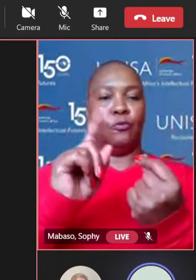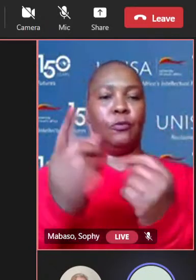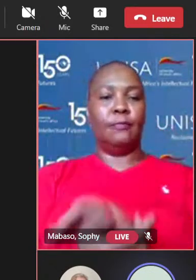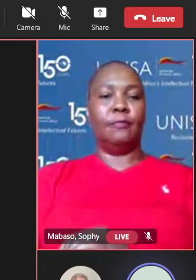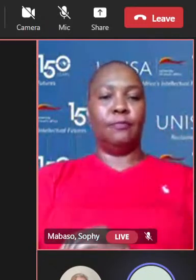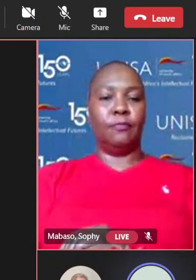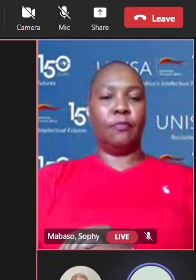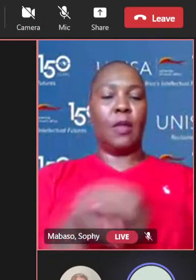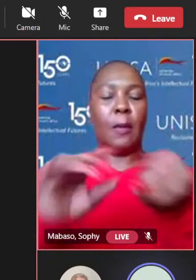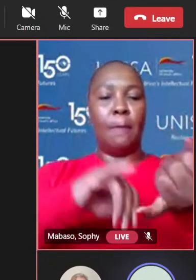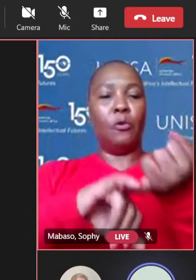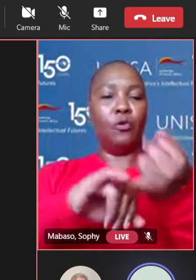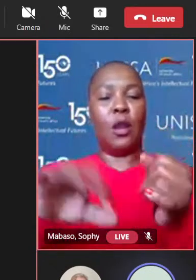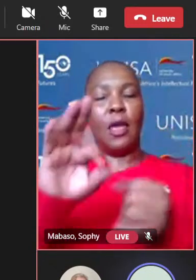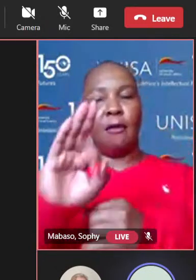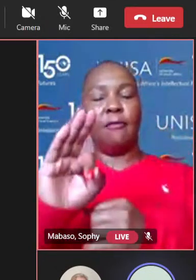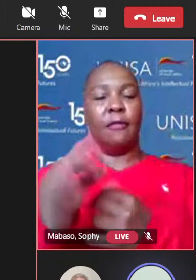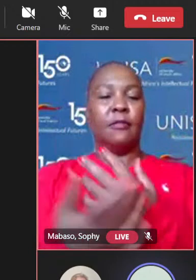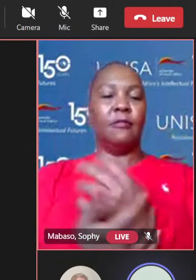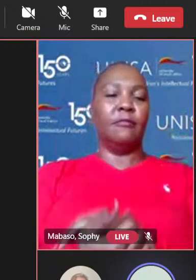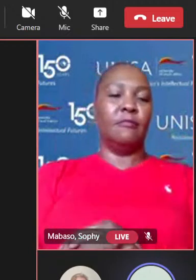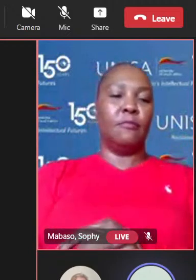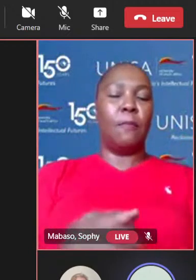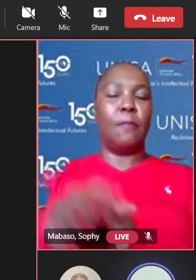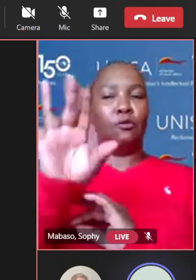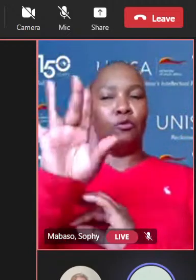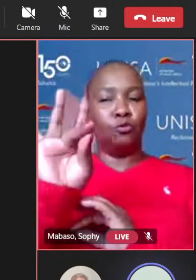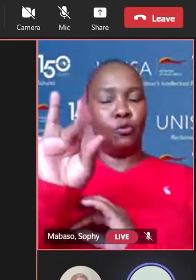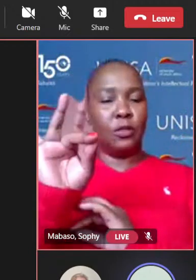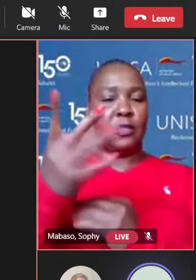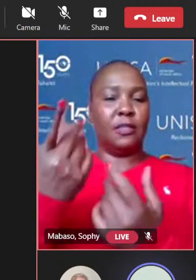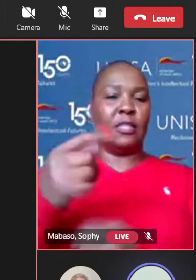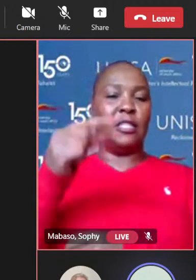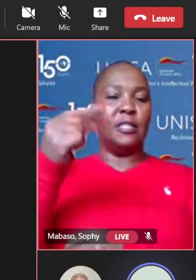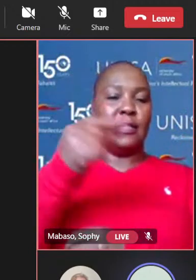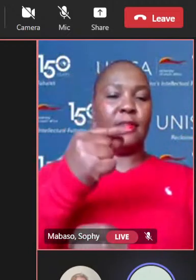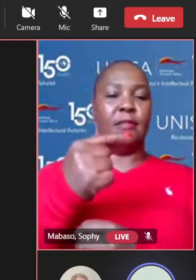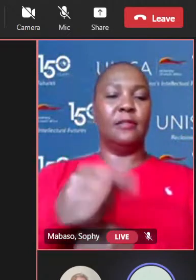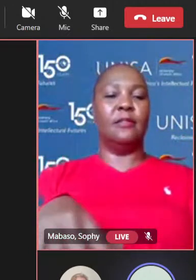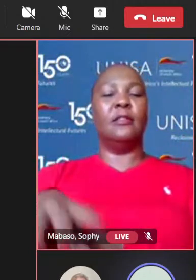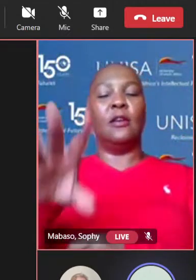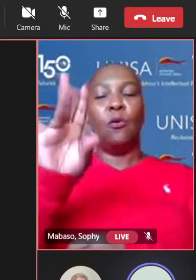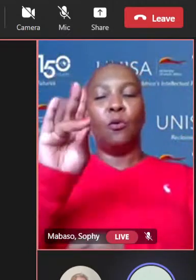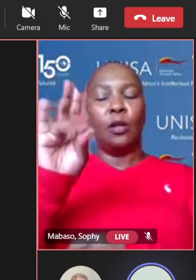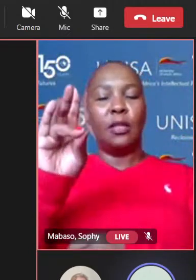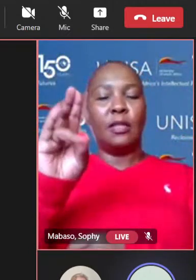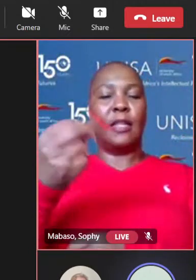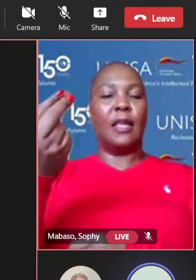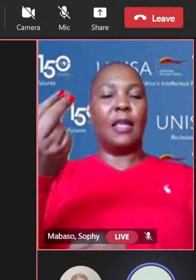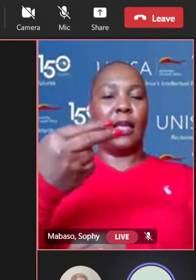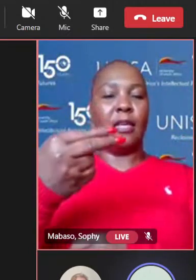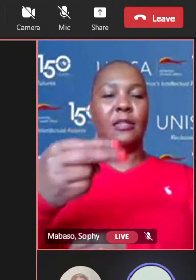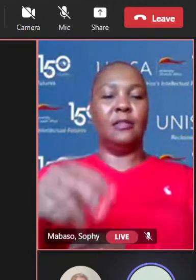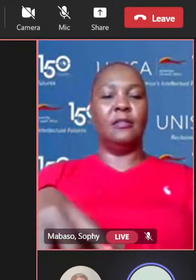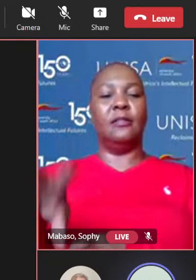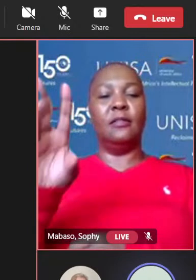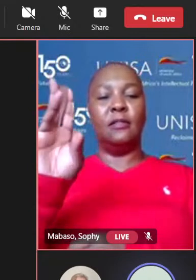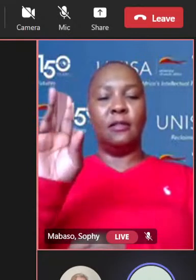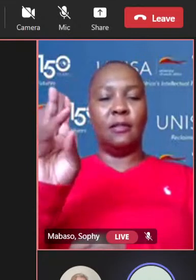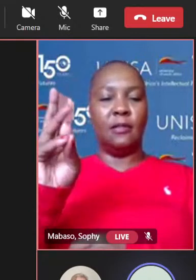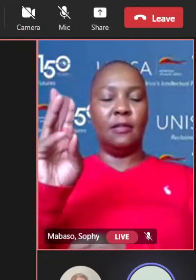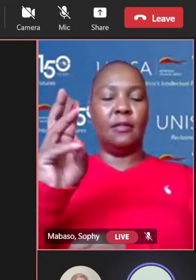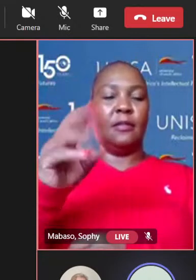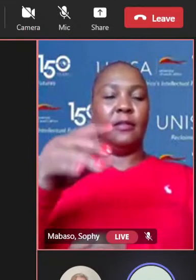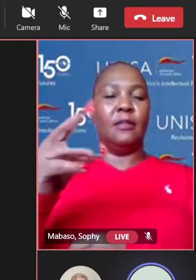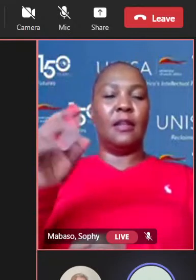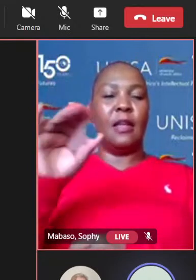module F. I'm doing module on Tuesday, I'm doing module G. On Wednesday, I'm doing module H. And Thursday, I'm doing module I. And